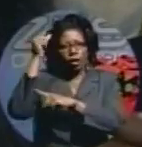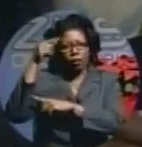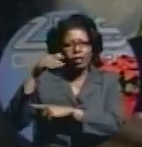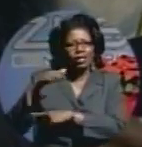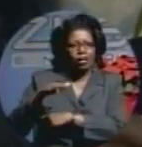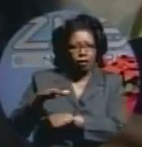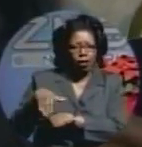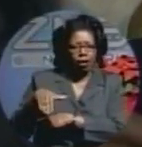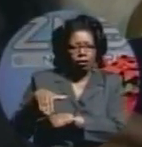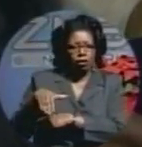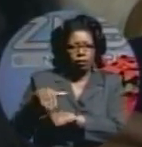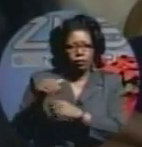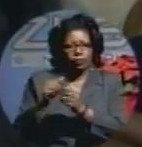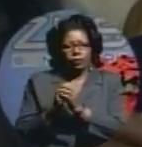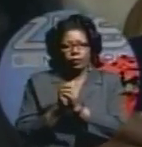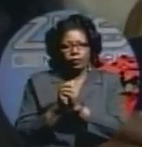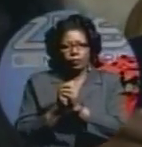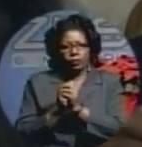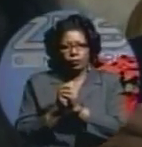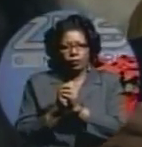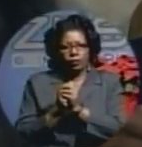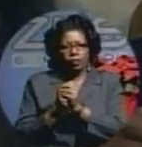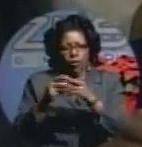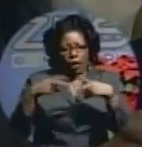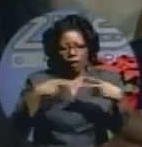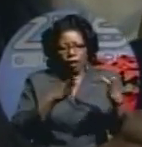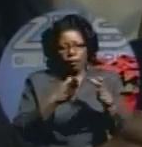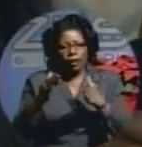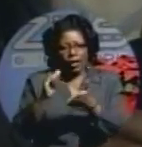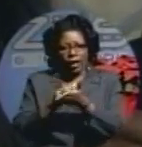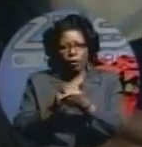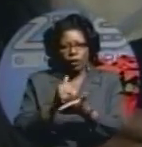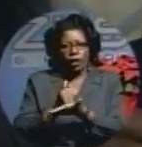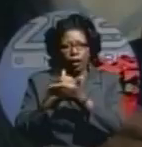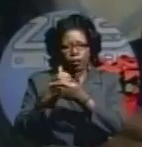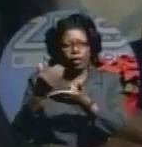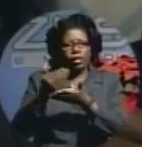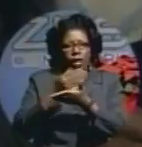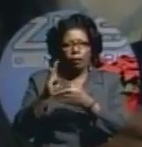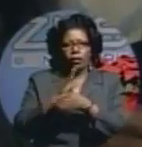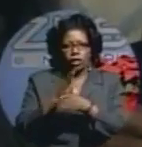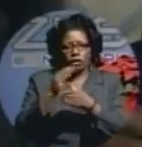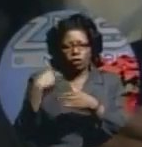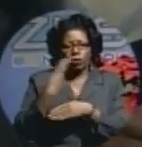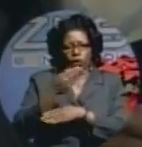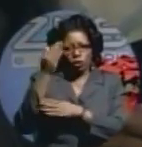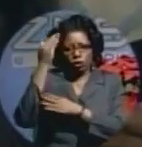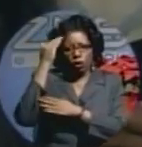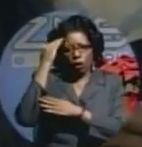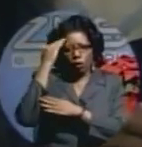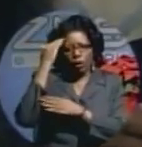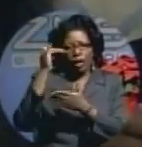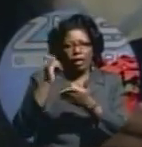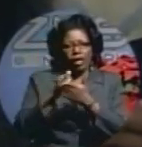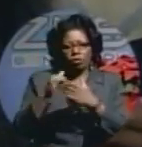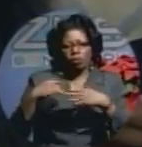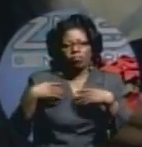but I reiterate, we have a plan that we think can help some businesses. We know and we